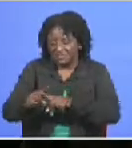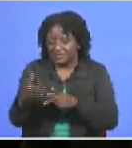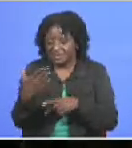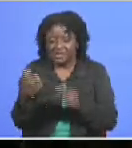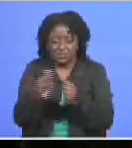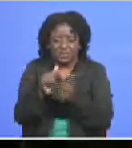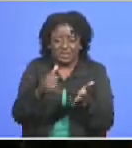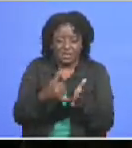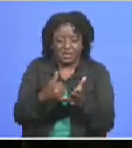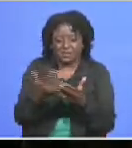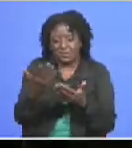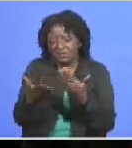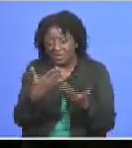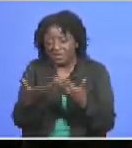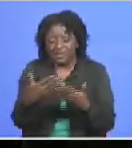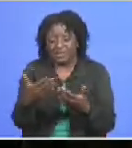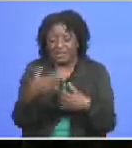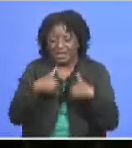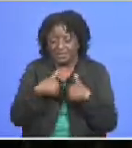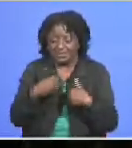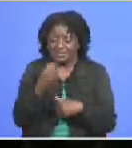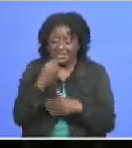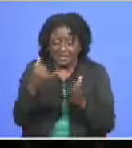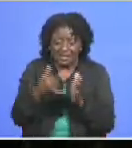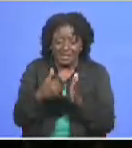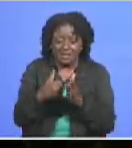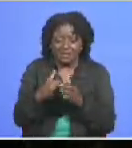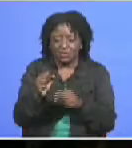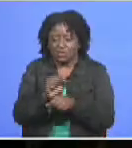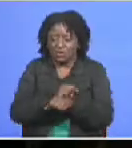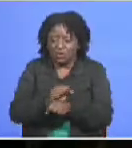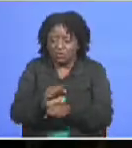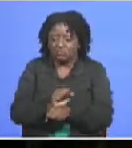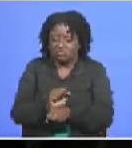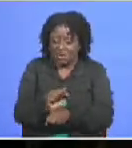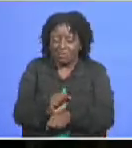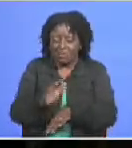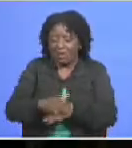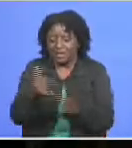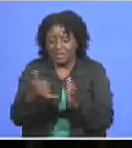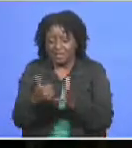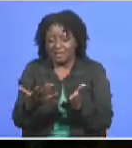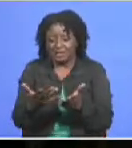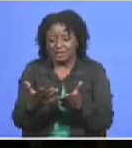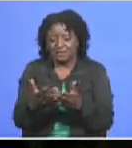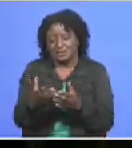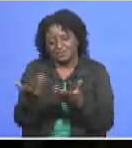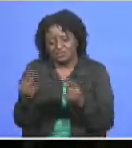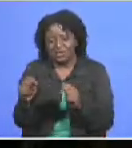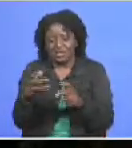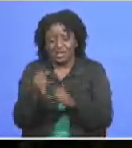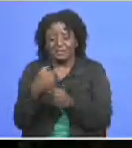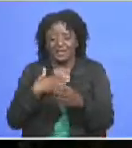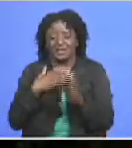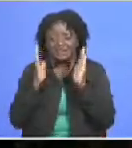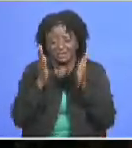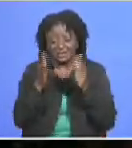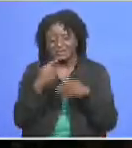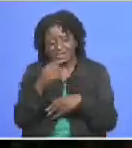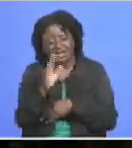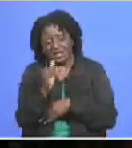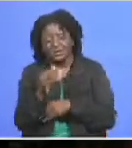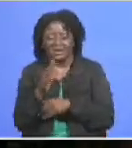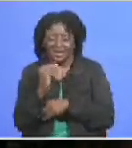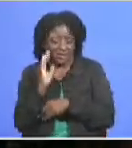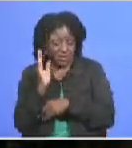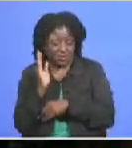decide to rub on it, like our cats, or even like our parrot's tail, like Sherman was trying to get my attention. You want to say hello, Sherman? Hello. Yeah, it's your time. Hello. Hello.